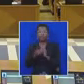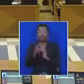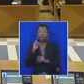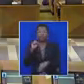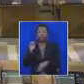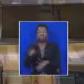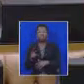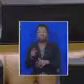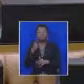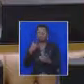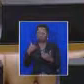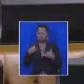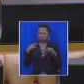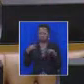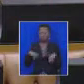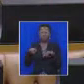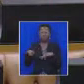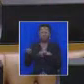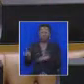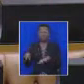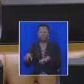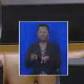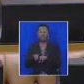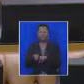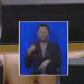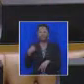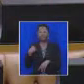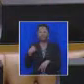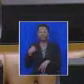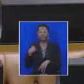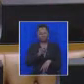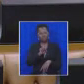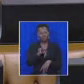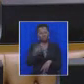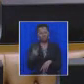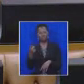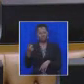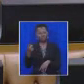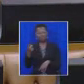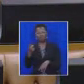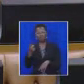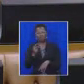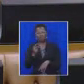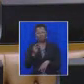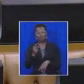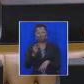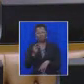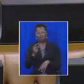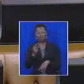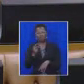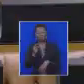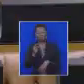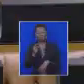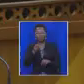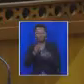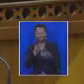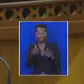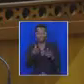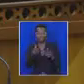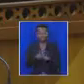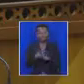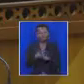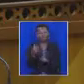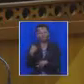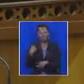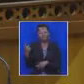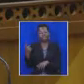said. Since 2012, for example, the Honourable Minister of Higher Education has a report of the Professor Derek Swartz, Vice-Chancellor of the